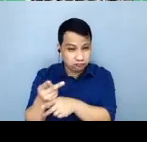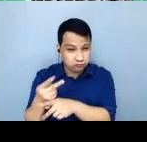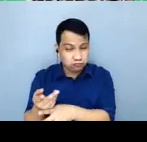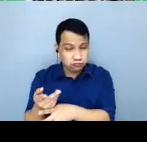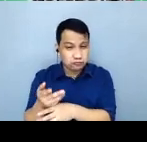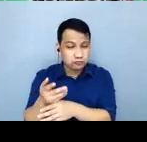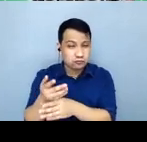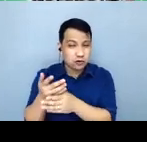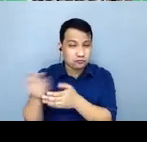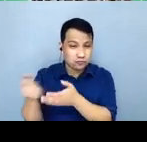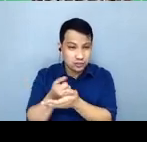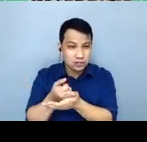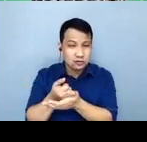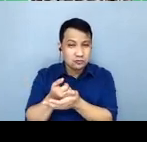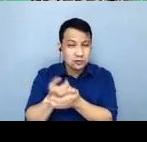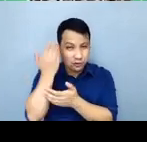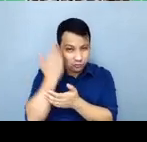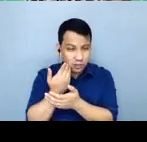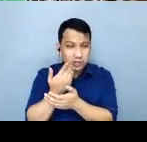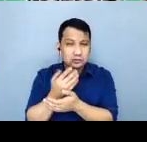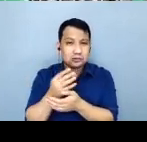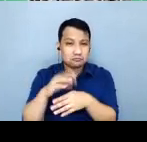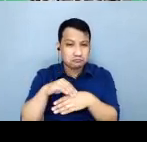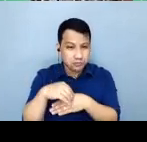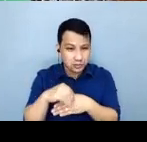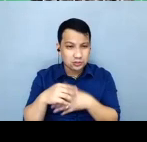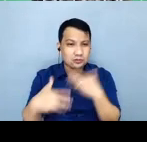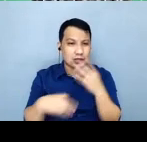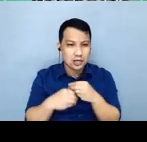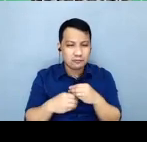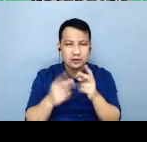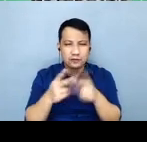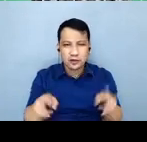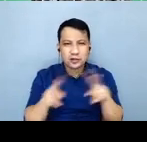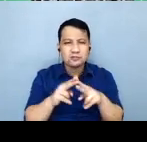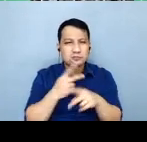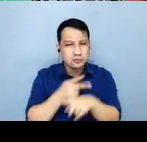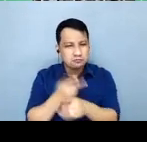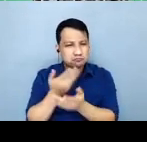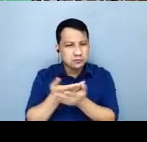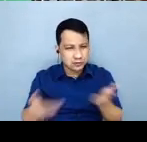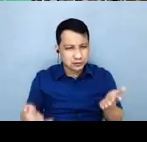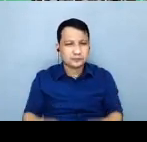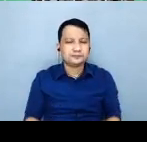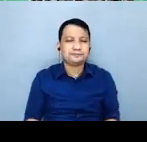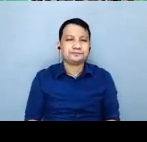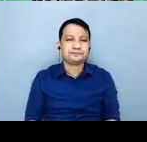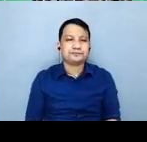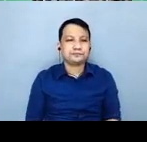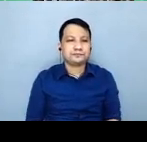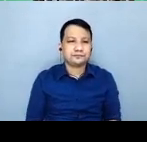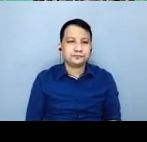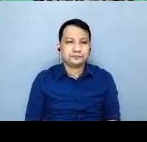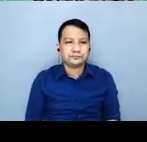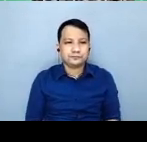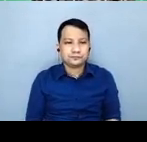advantage of that lack of need? Can you add value to those products, to those materials? You can also look at it in terms of a